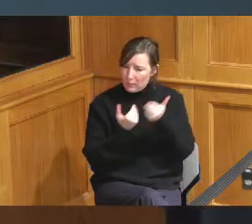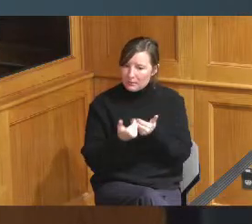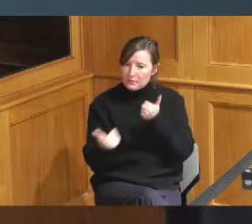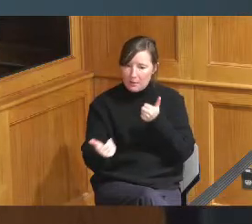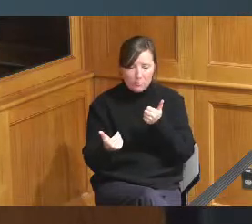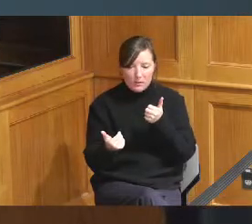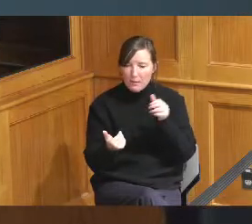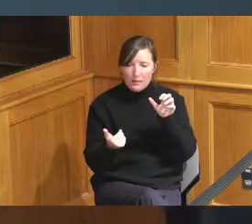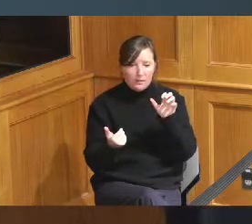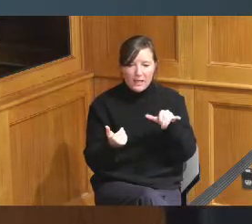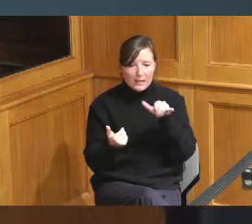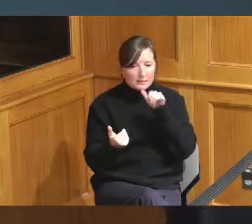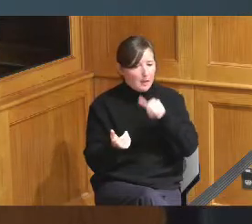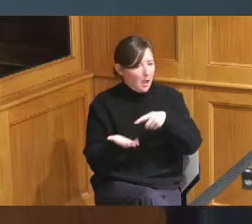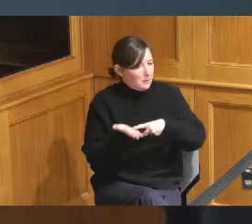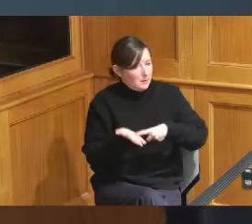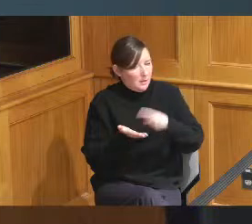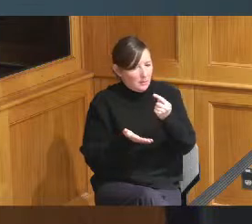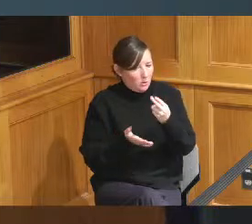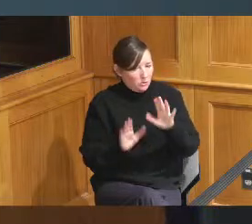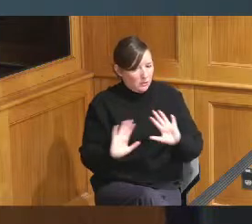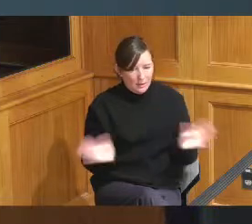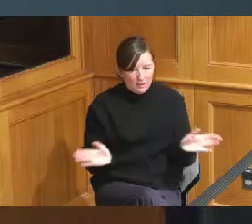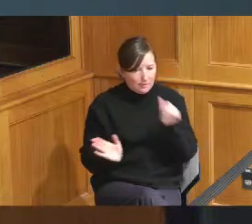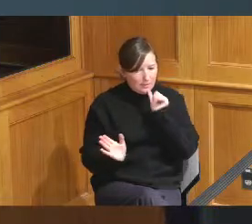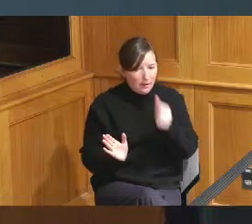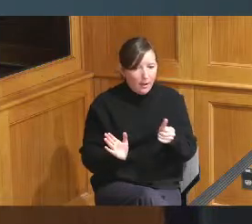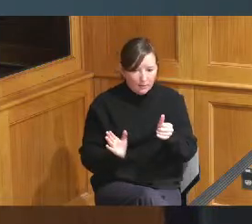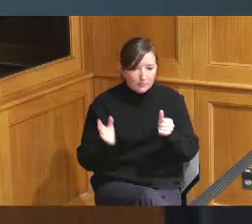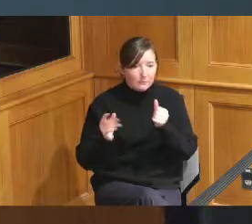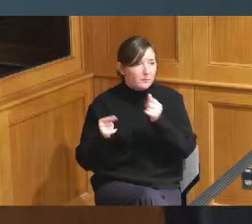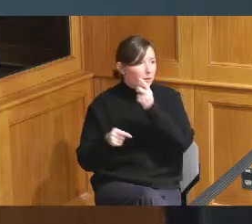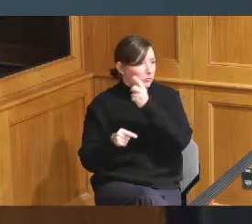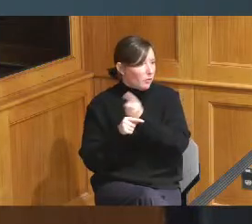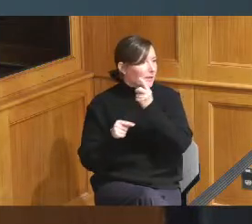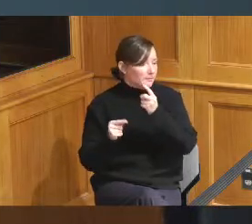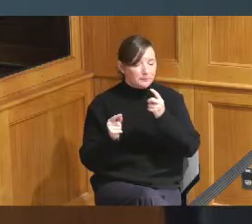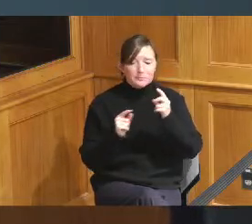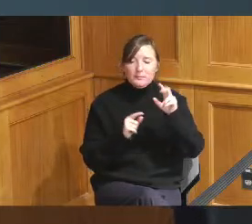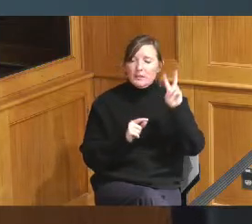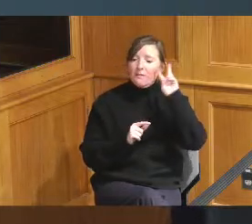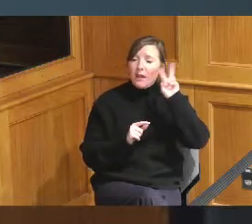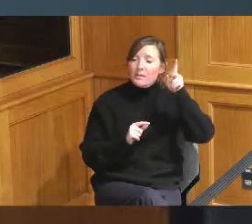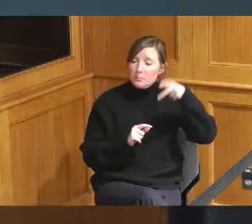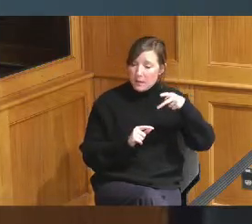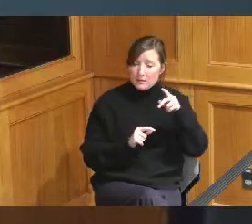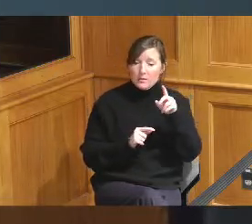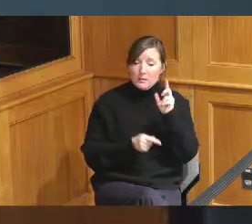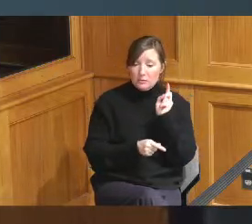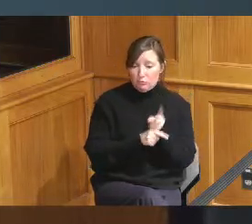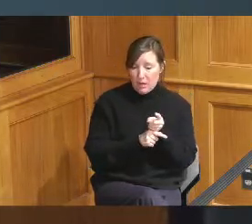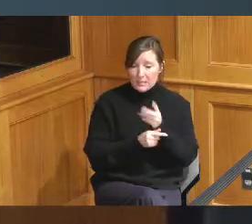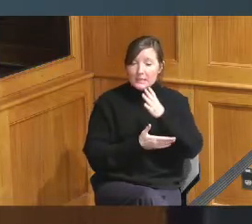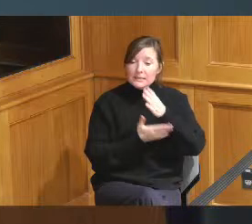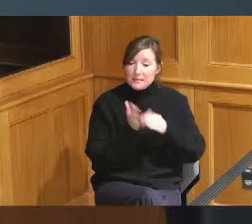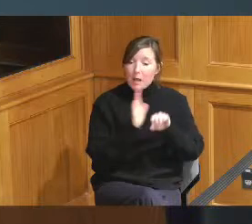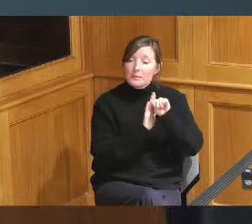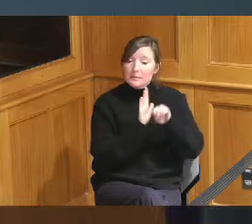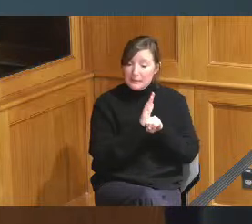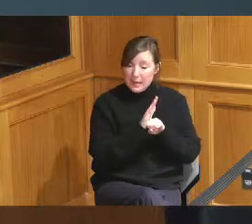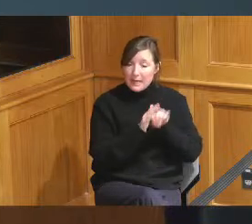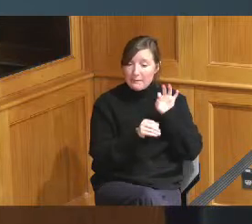be dealt with on Thursday. Correct. And Vice President Driehaus is right. We've got some state folks that have helped put